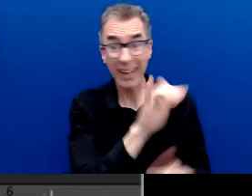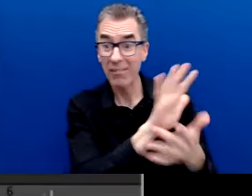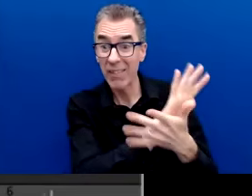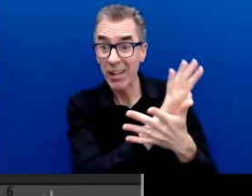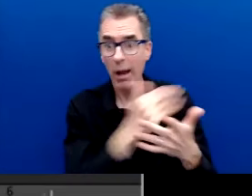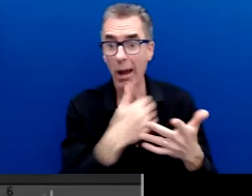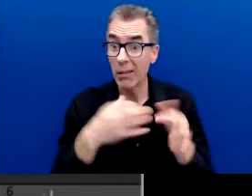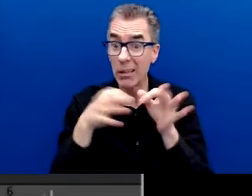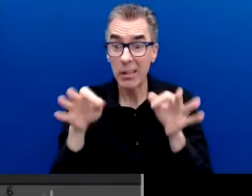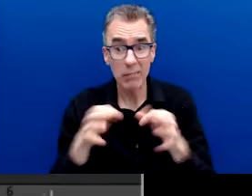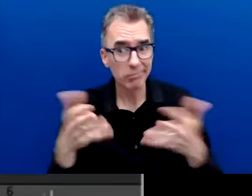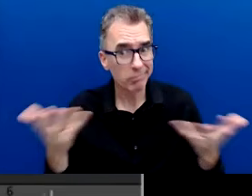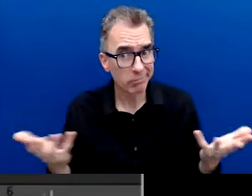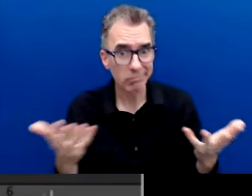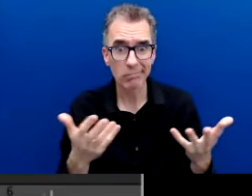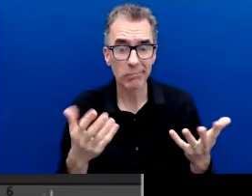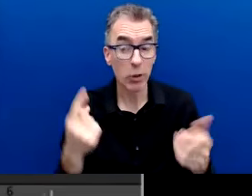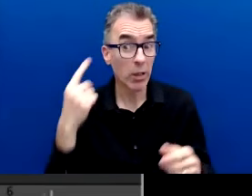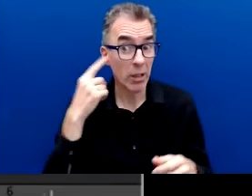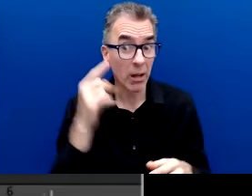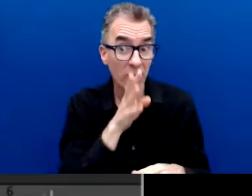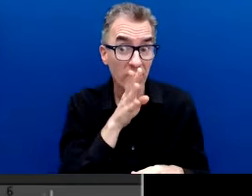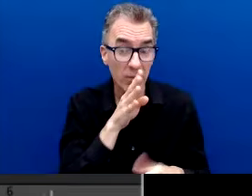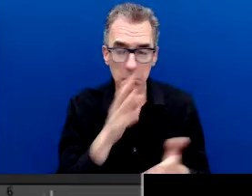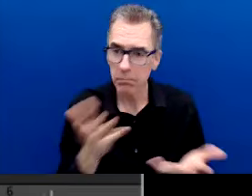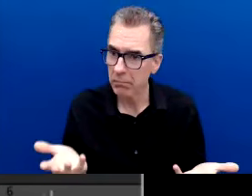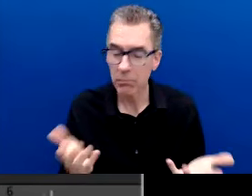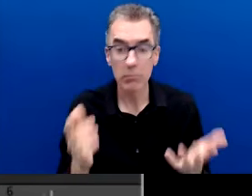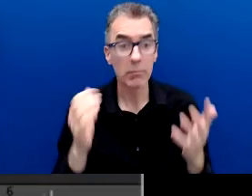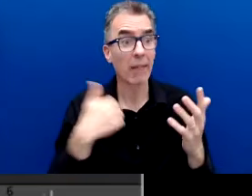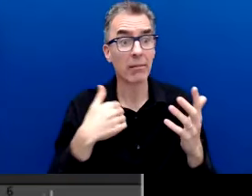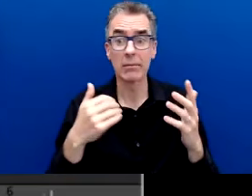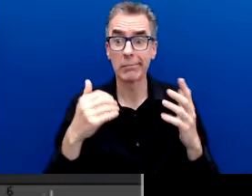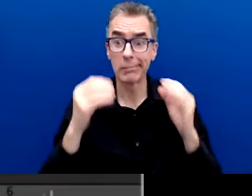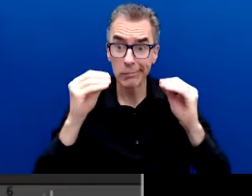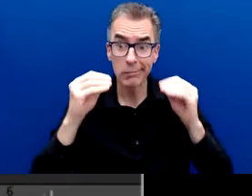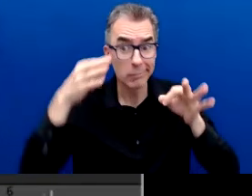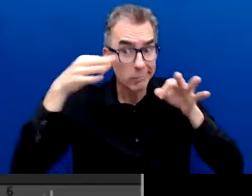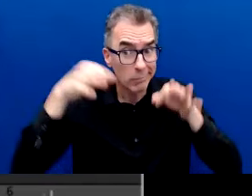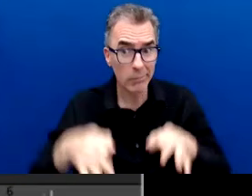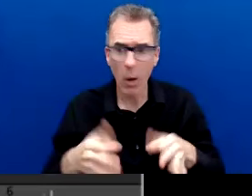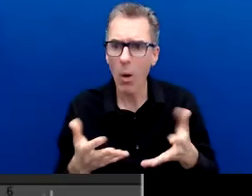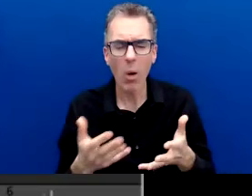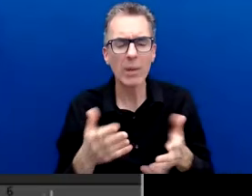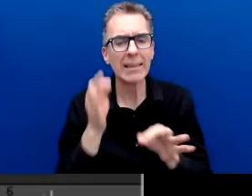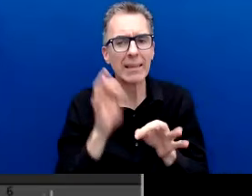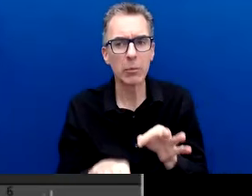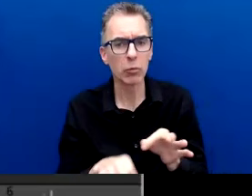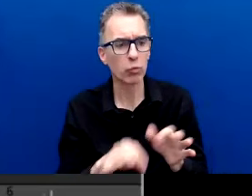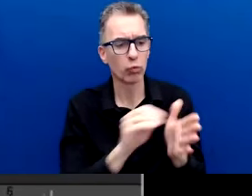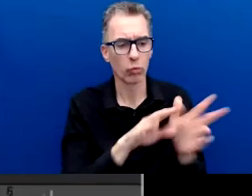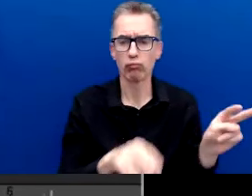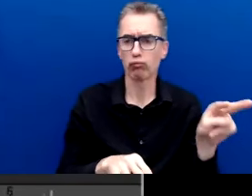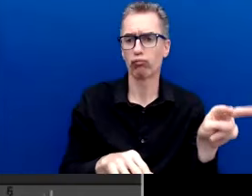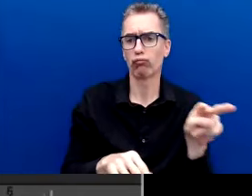captions, no voiceover, no instruction. It's just something for the students to look at. Until,